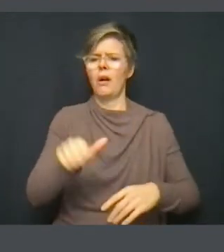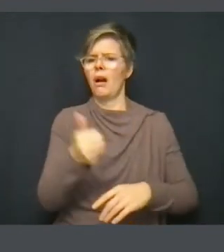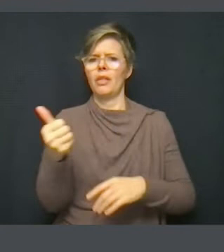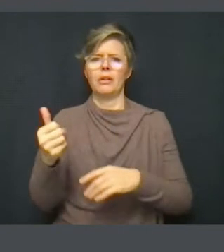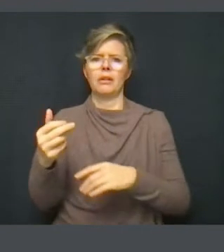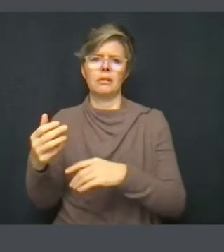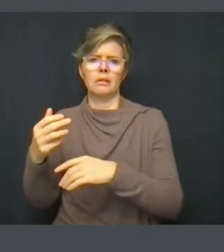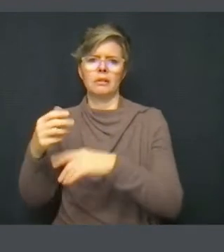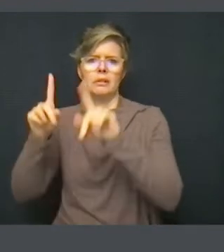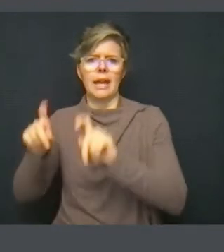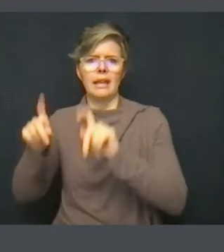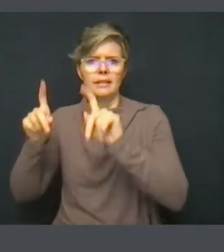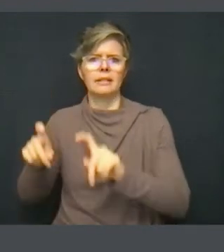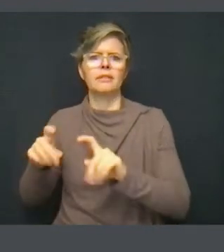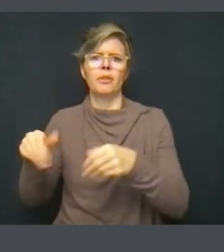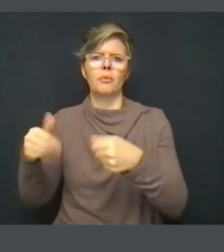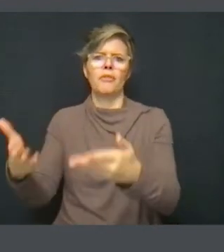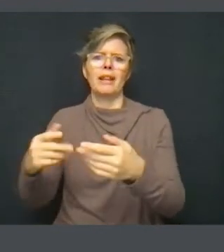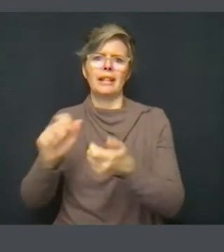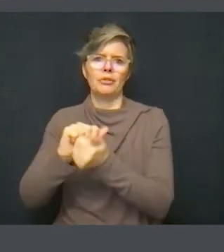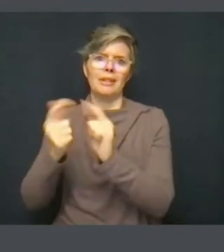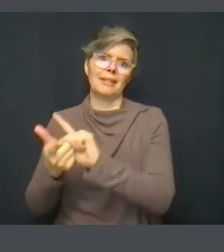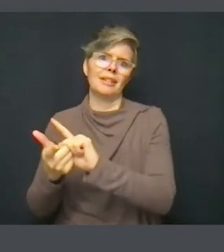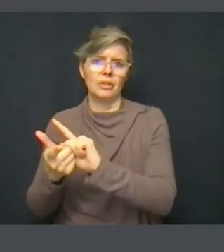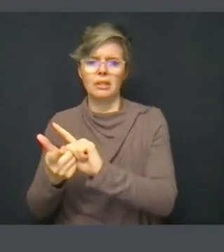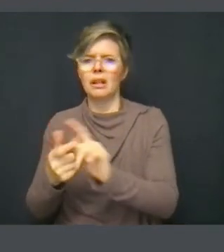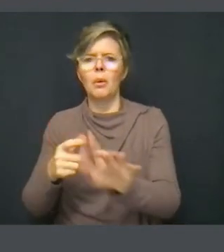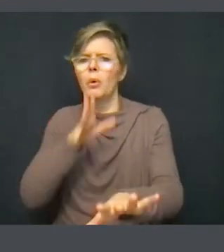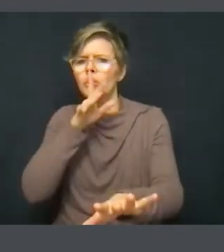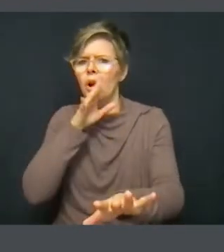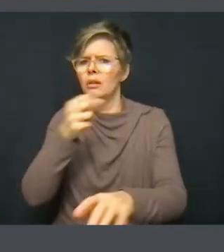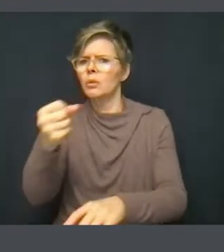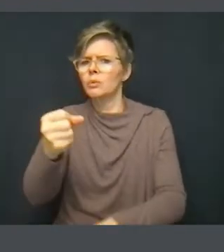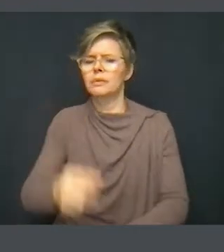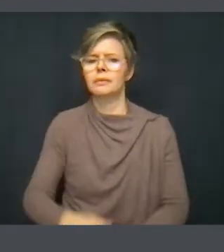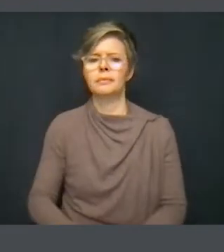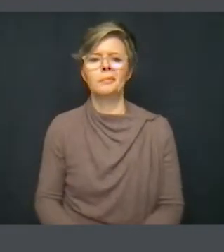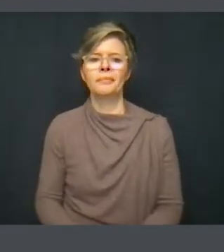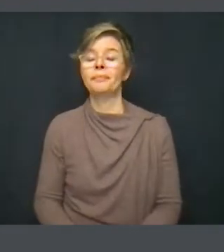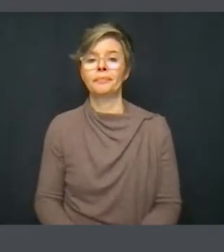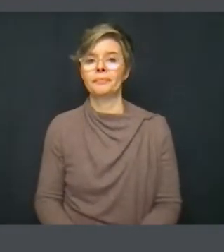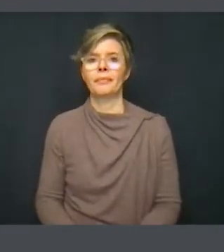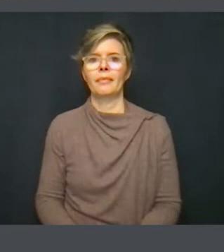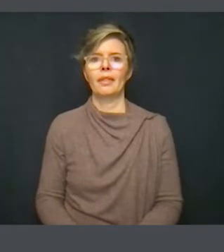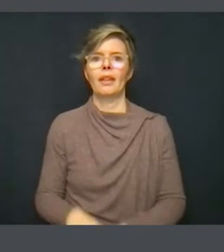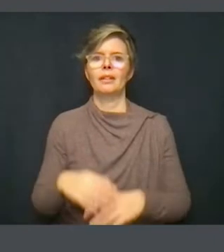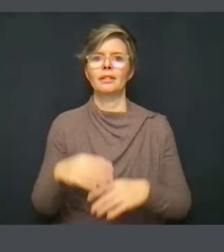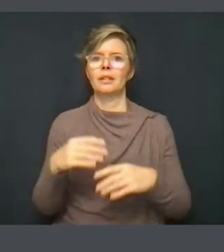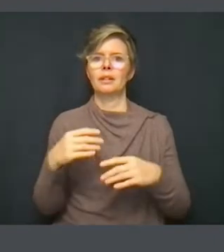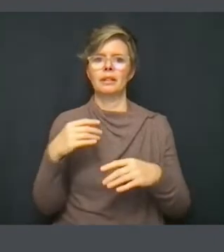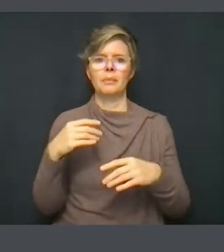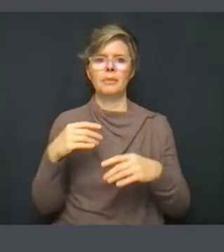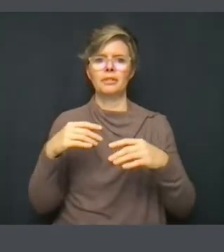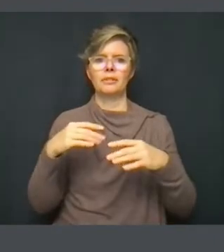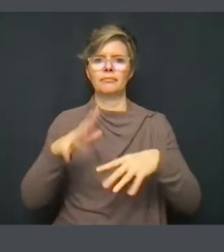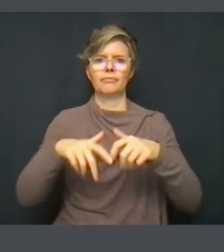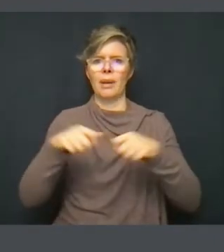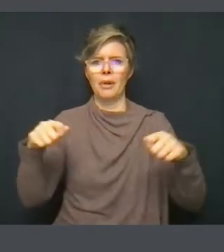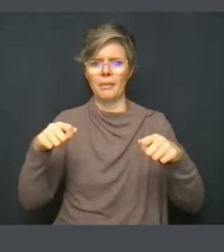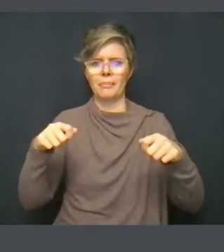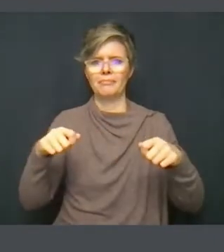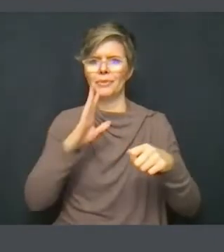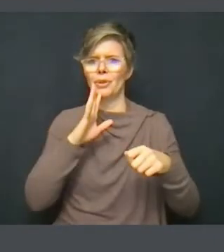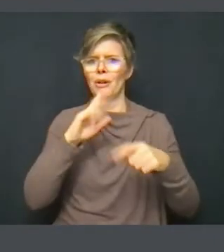providing a translation of a test. And we'll talk about that in a little bit. Okay, so just to wrap up on the VESA, it's